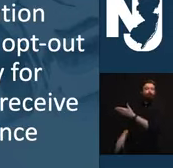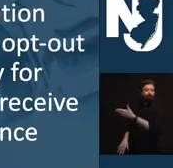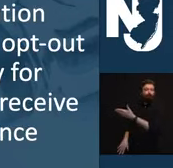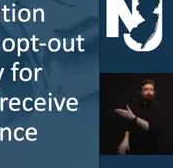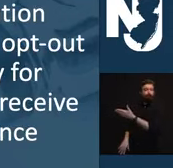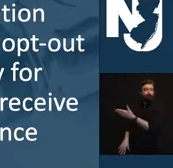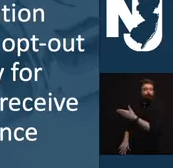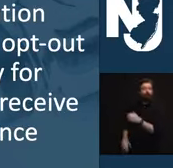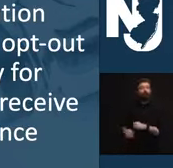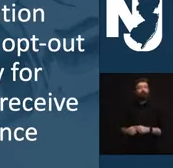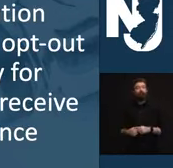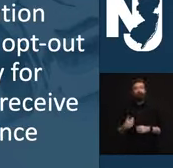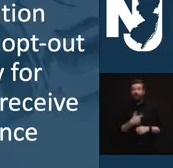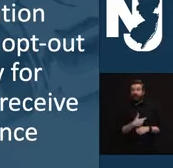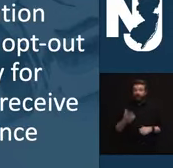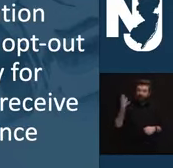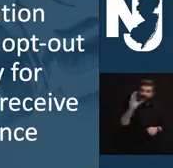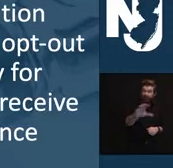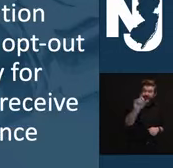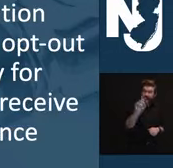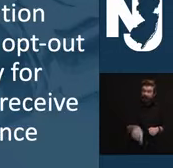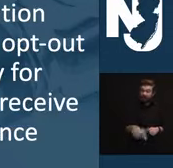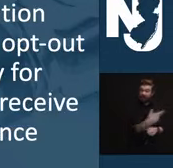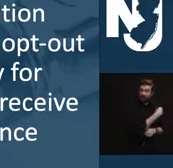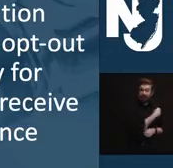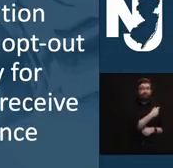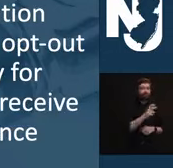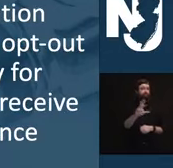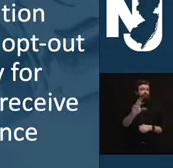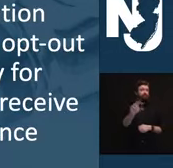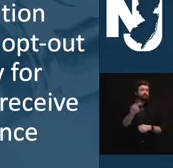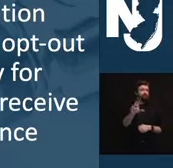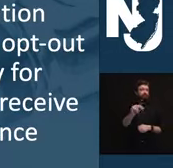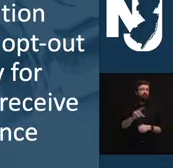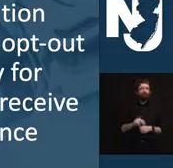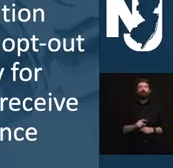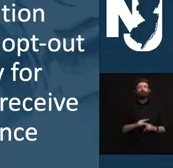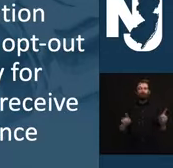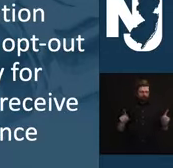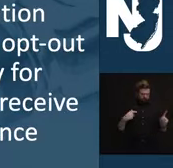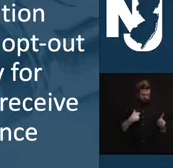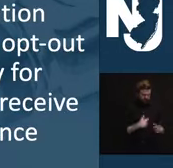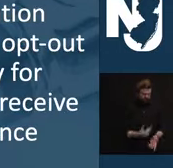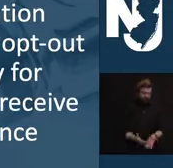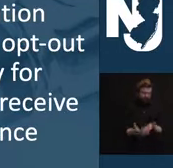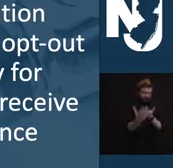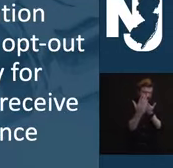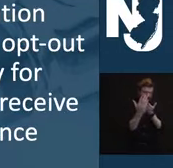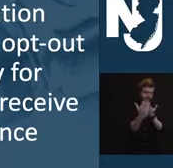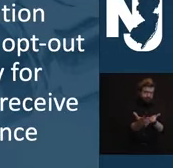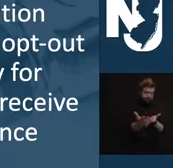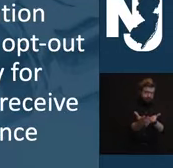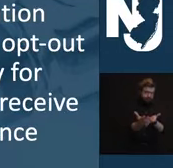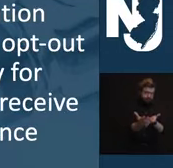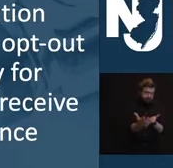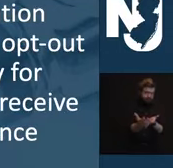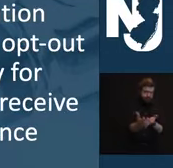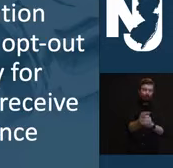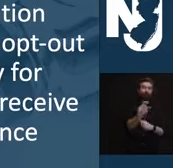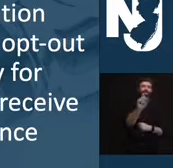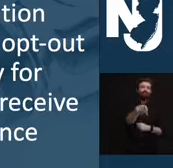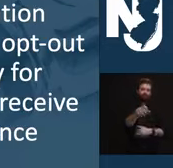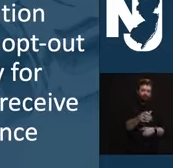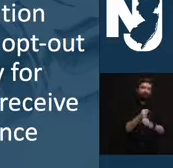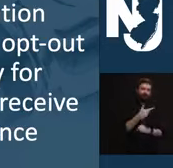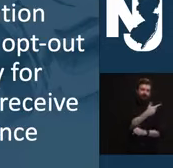are going to be strongly recommending it, assuming we put our good housekeeping stamp of approval on it, and you should assume that we will.